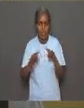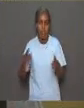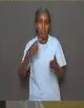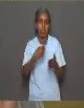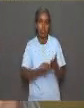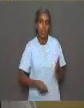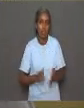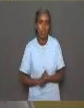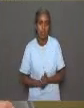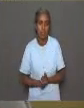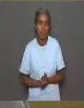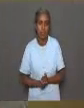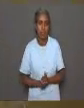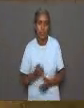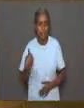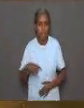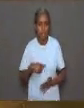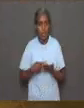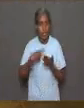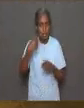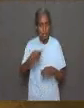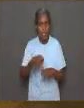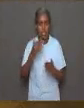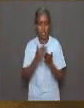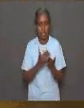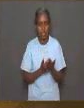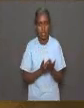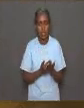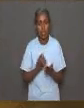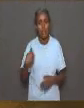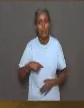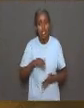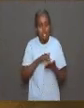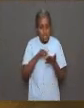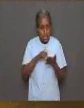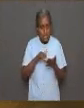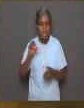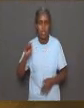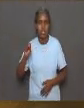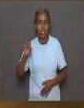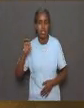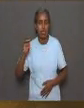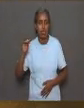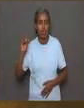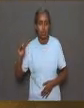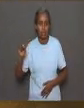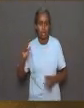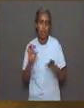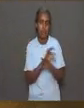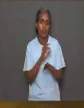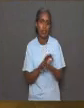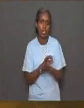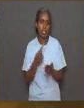by different values. In our next lesson, we will study the